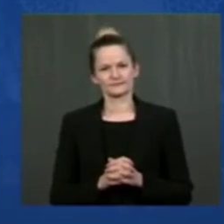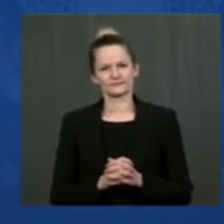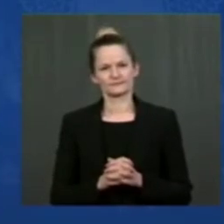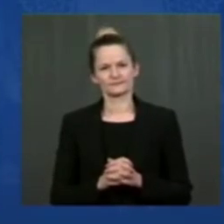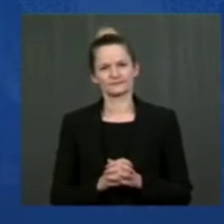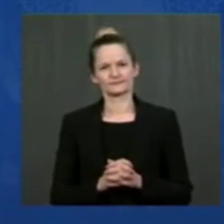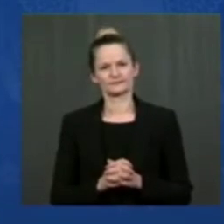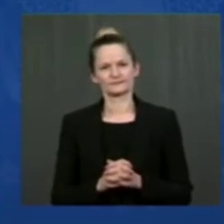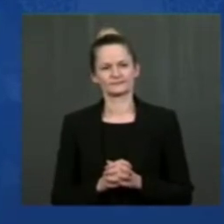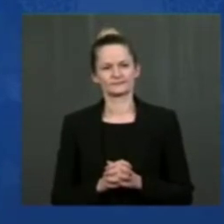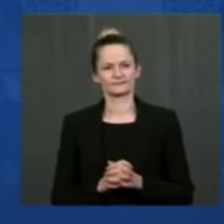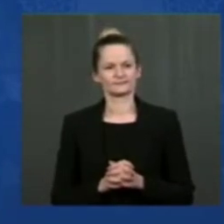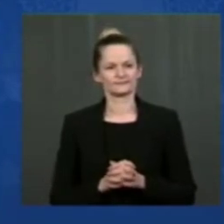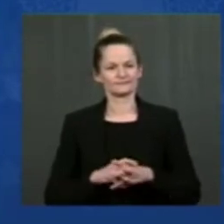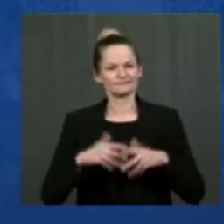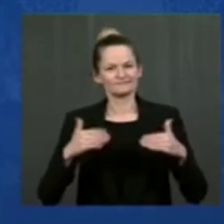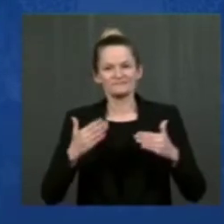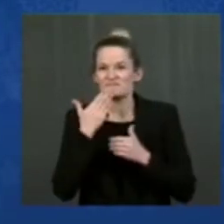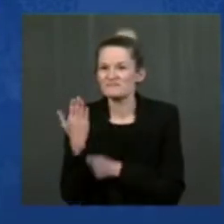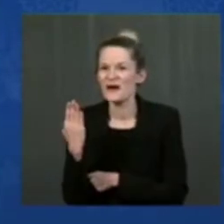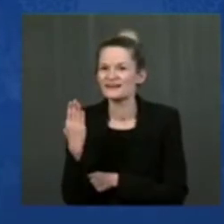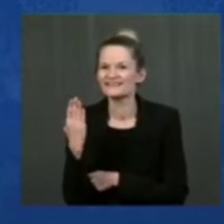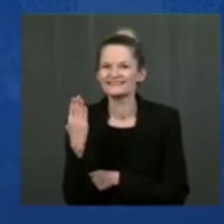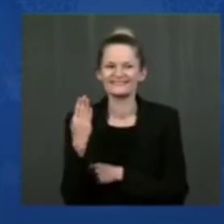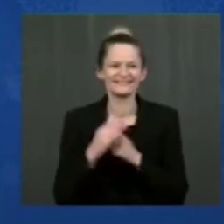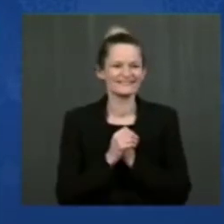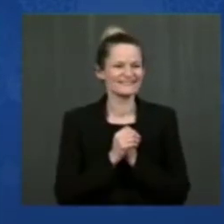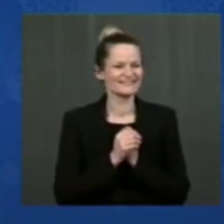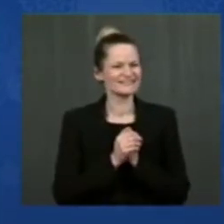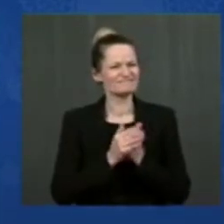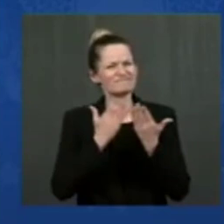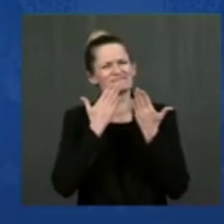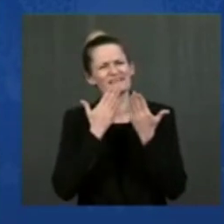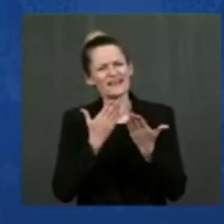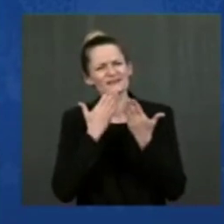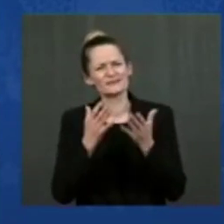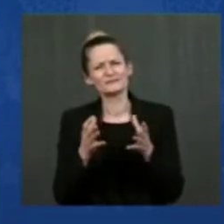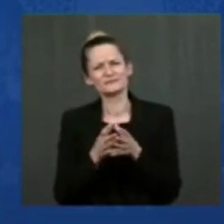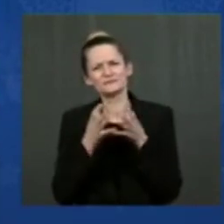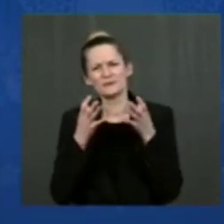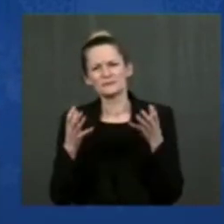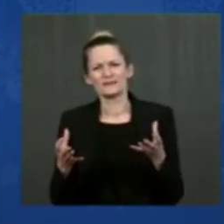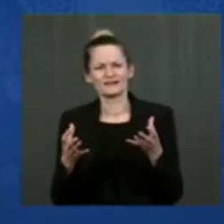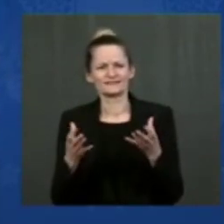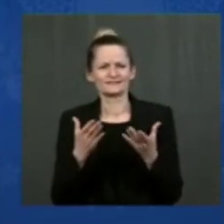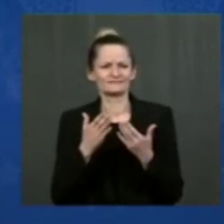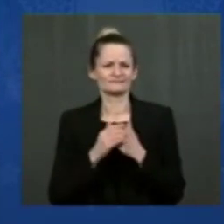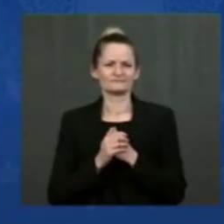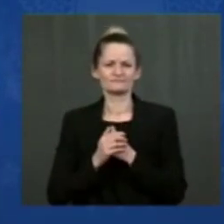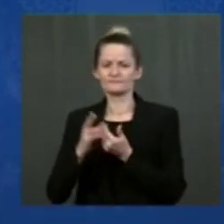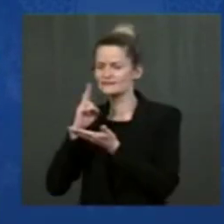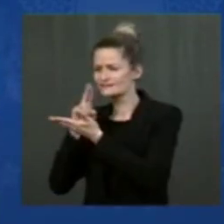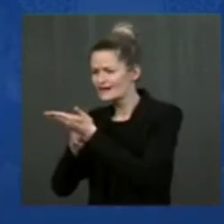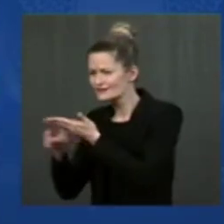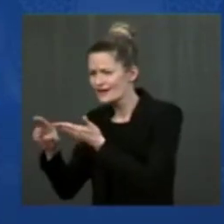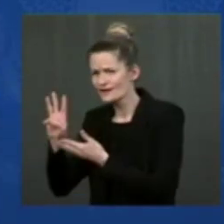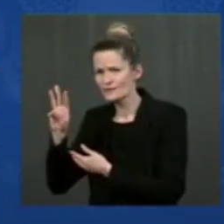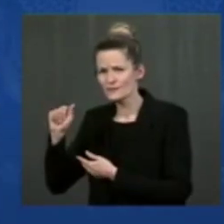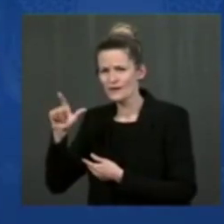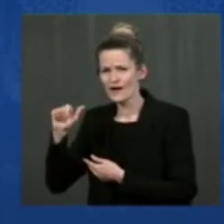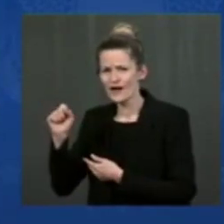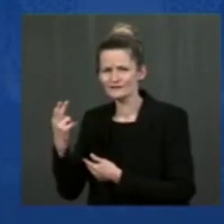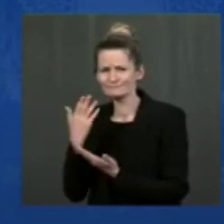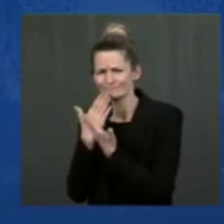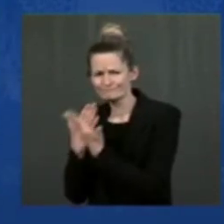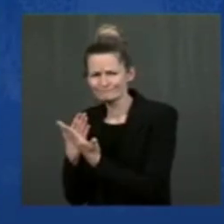All right, good morning. Thank you so much, Secretary Walsh, and what an amazing morning to